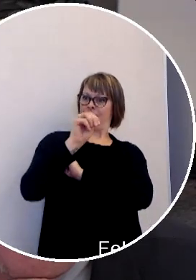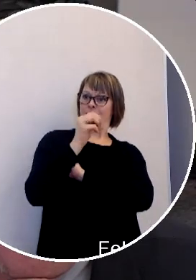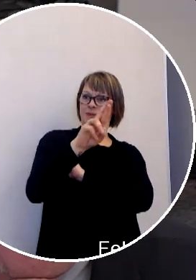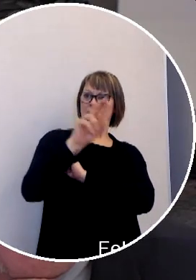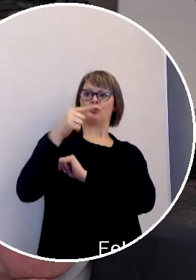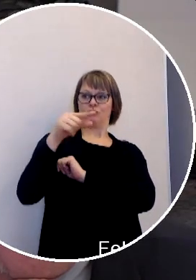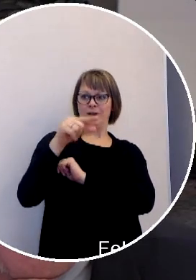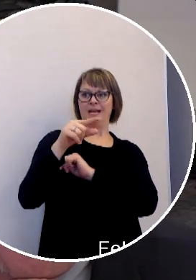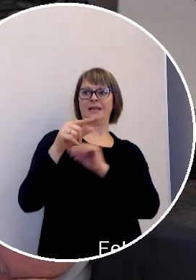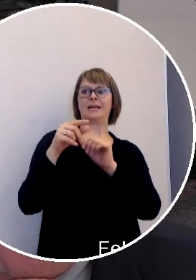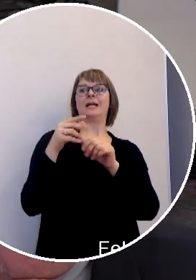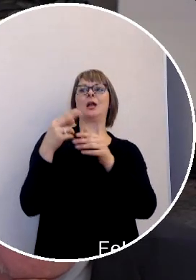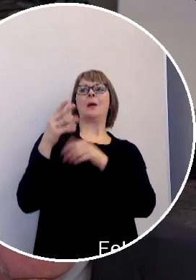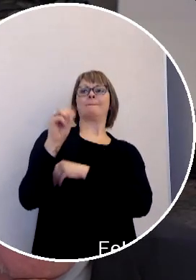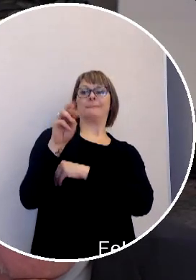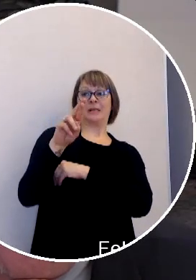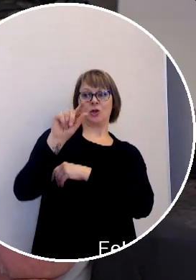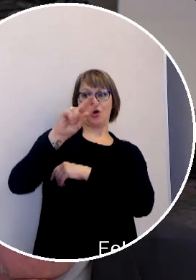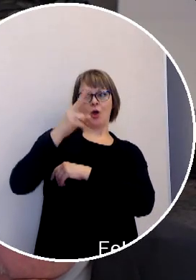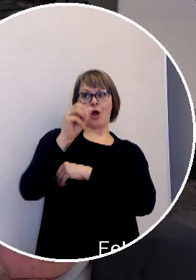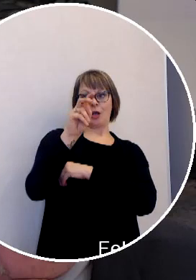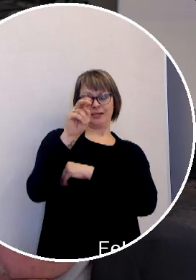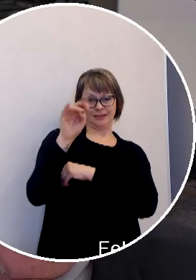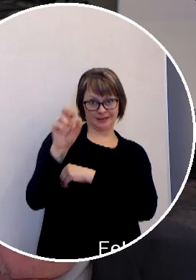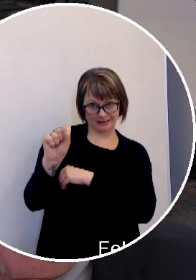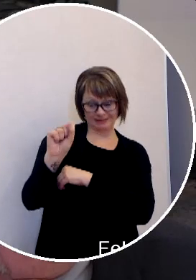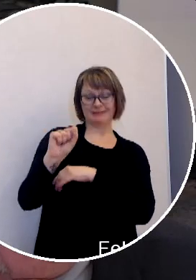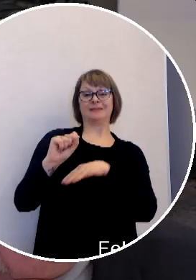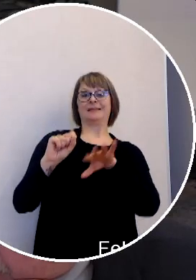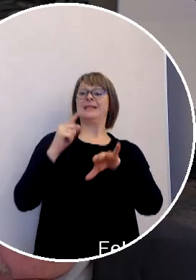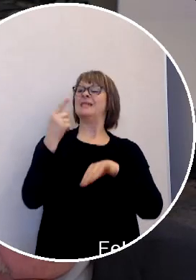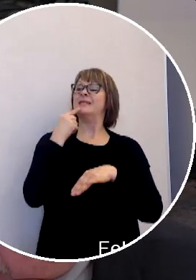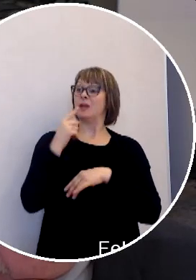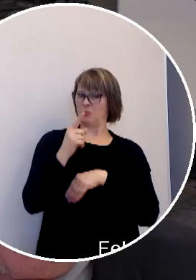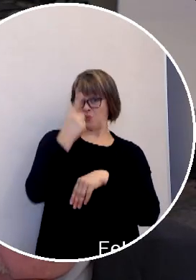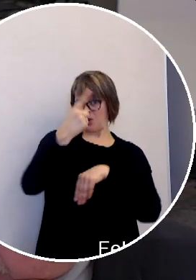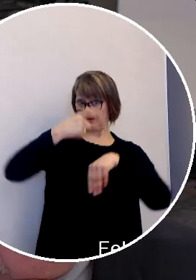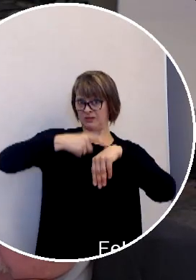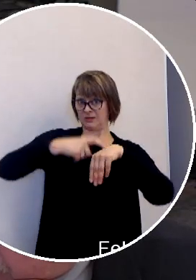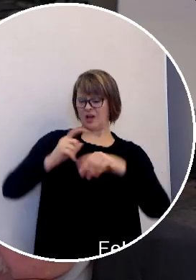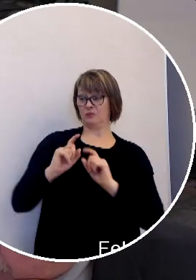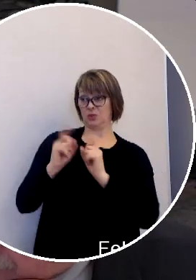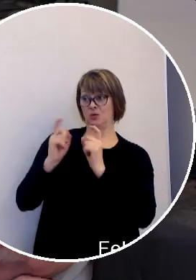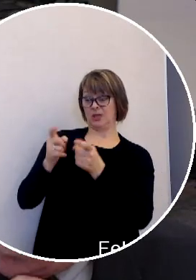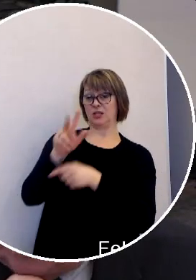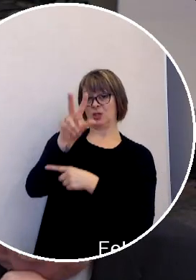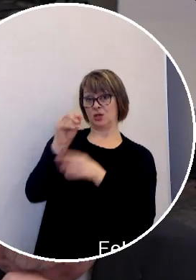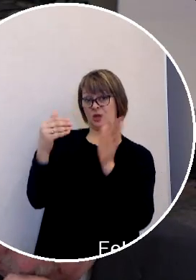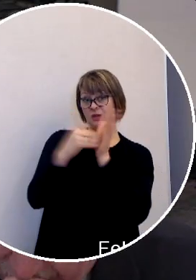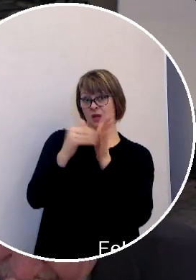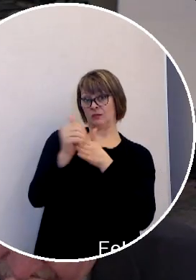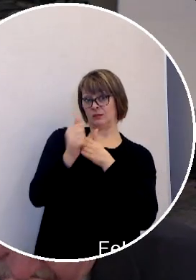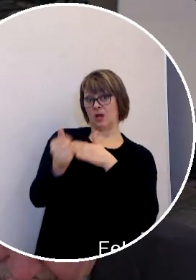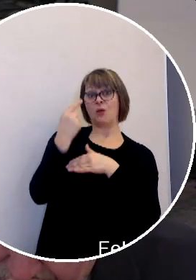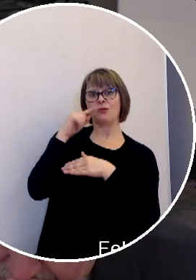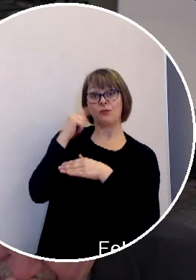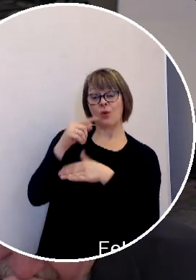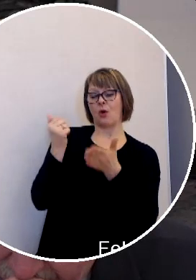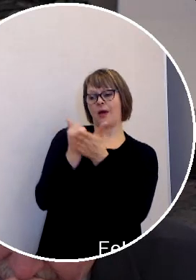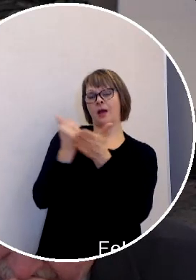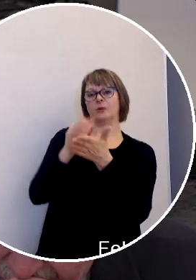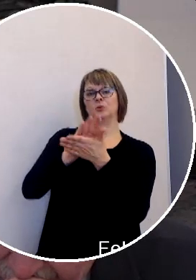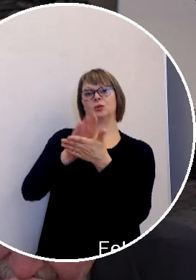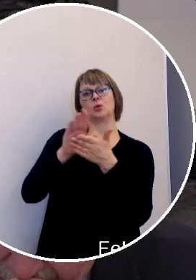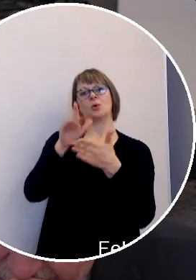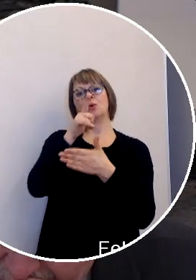and discussed Saputo's offer of a one-time donation in the amount of $30,000 to help the School